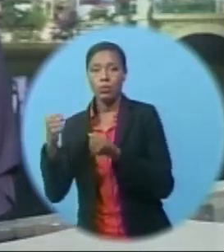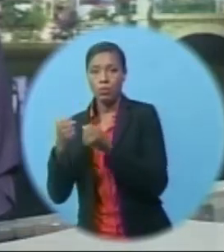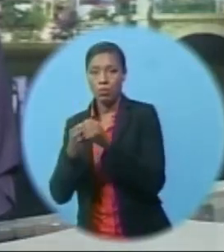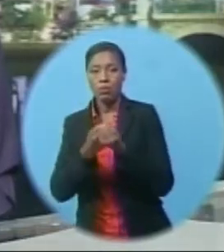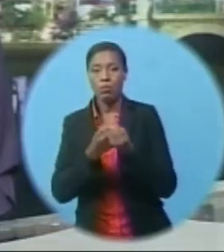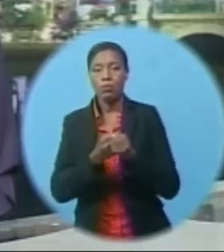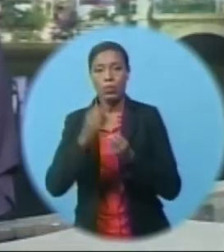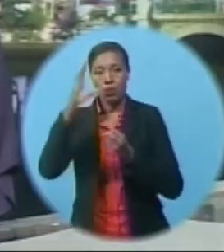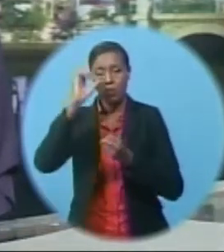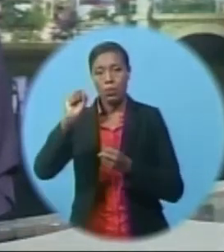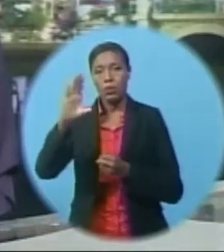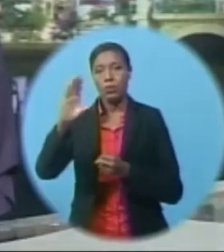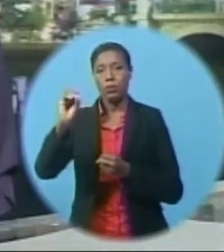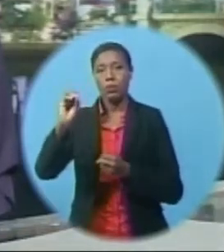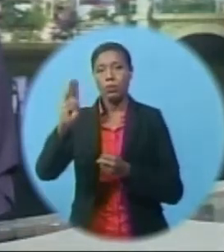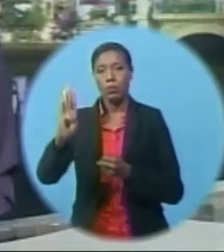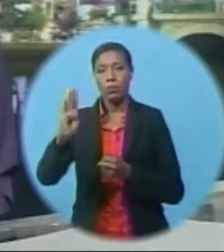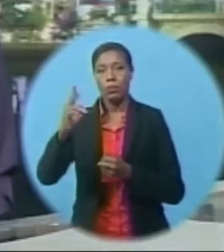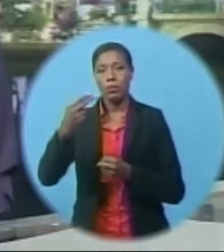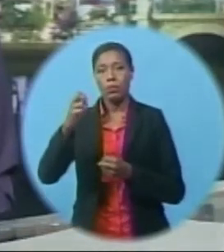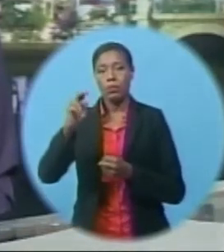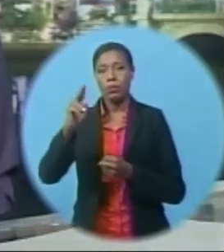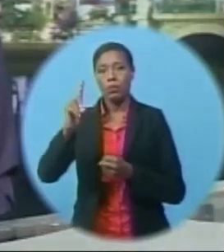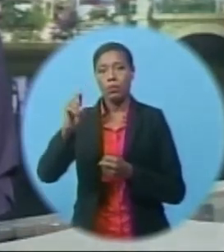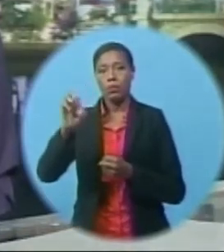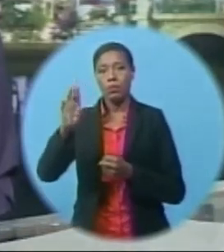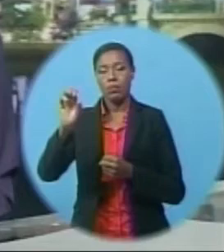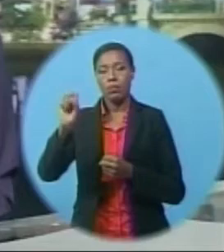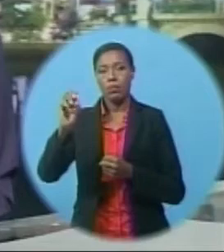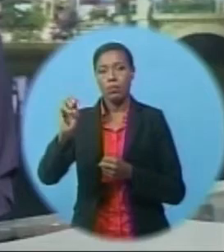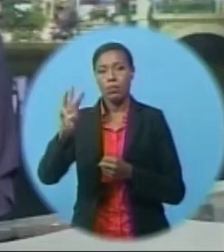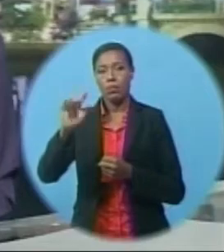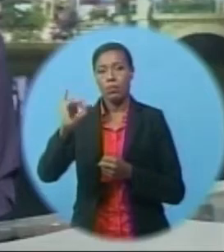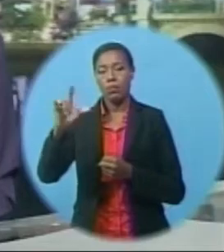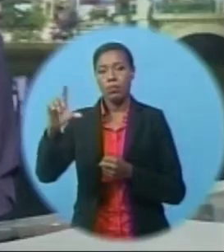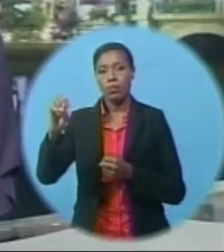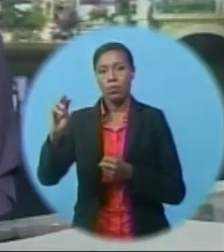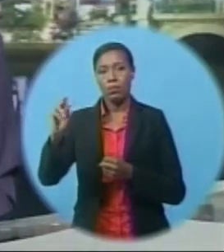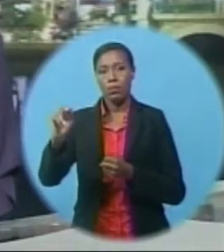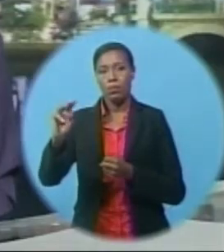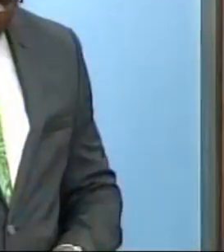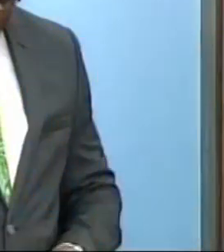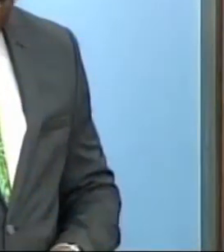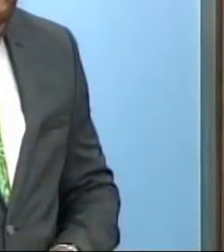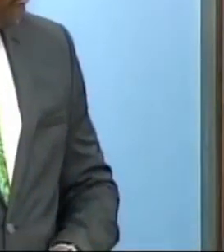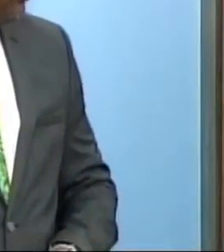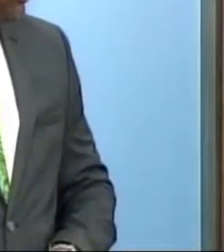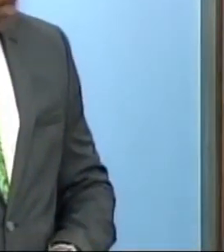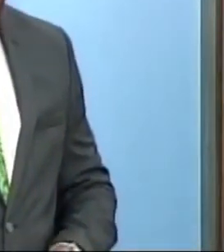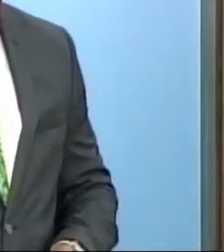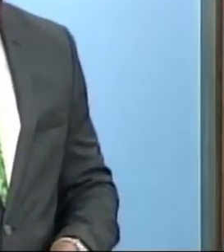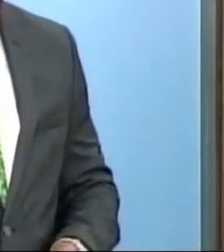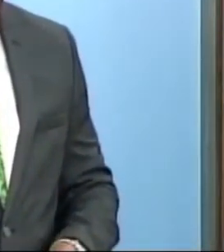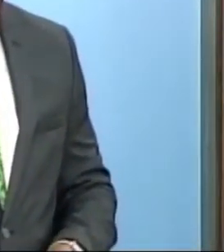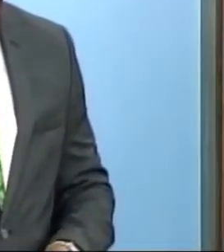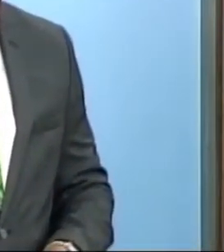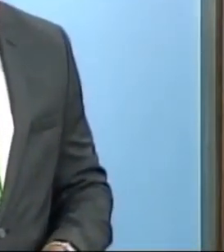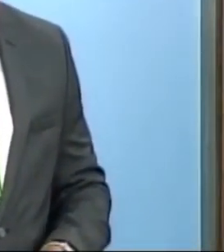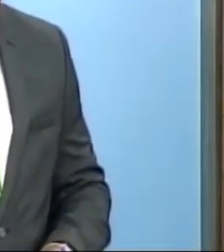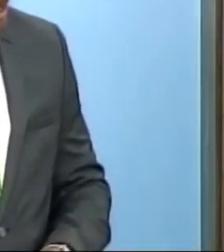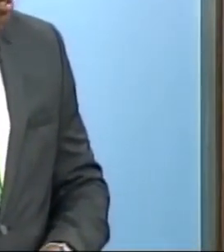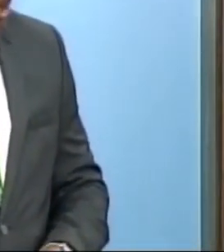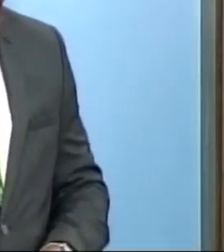of COB, Henderson Williams, says the association is timely. The partnership forged between